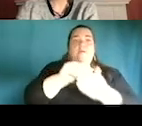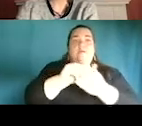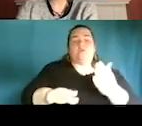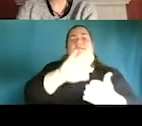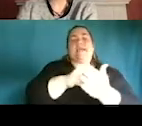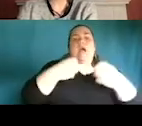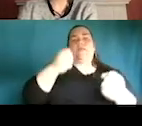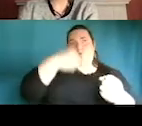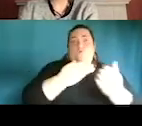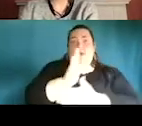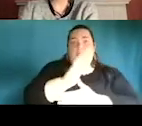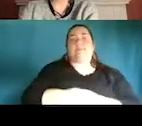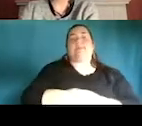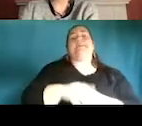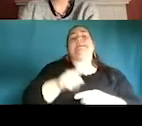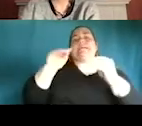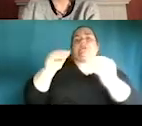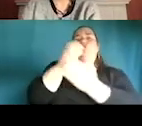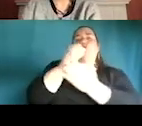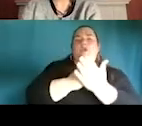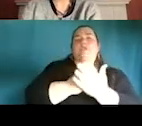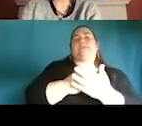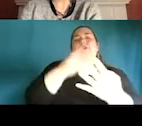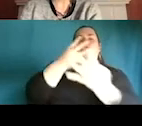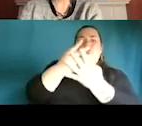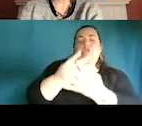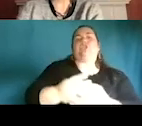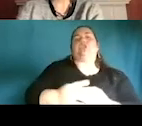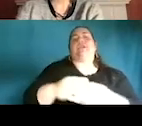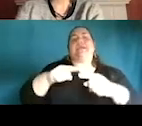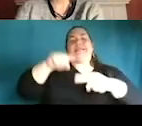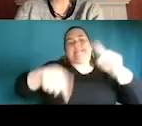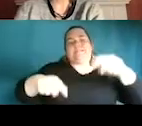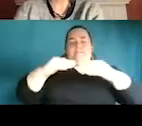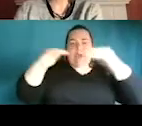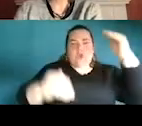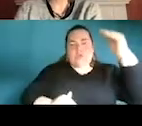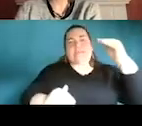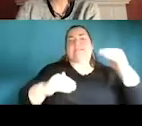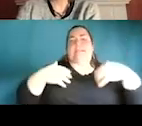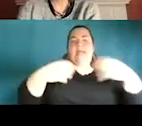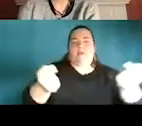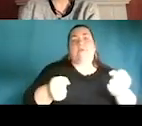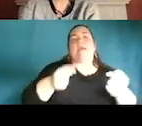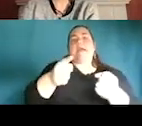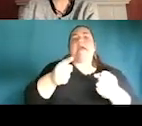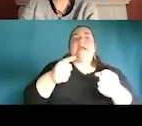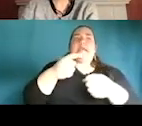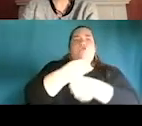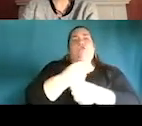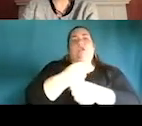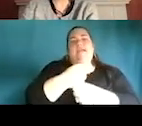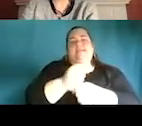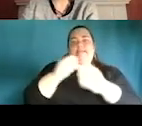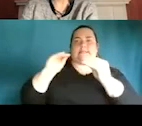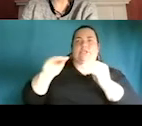courses on incarceration disparities in health and designing education for better prisoner and community health provide